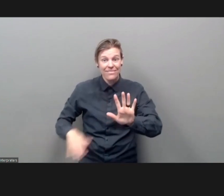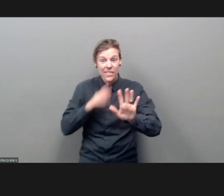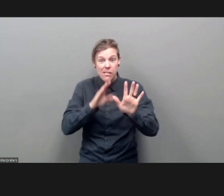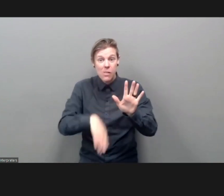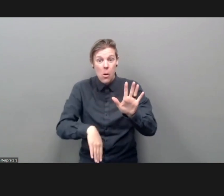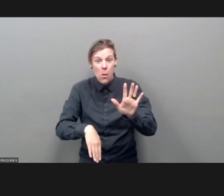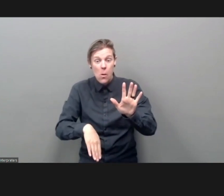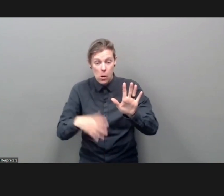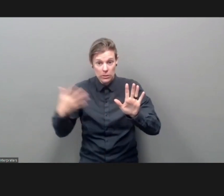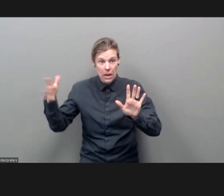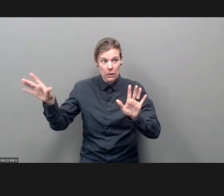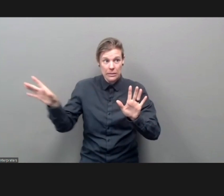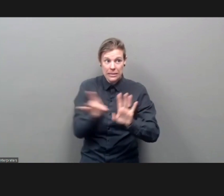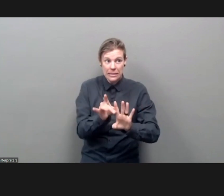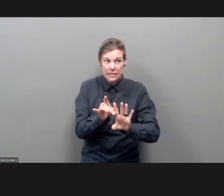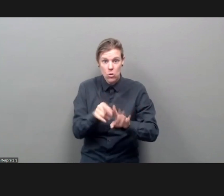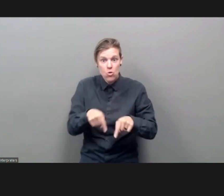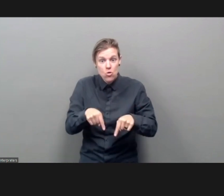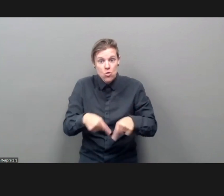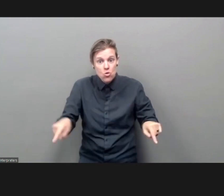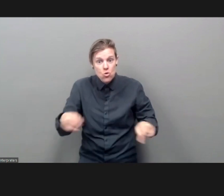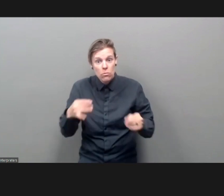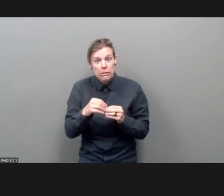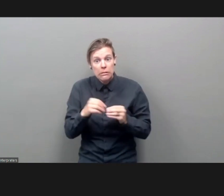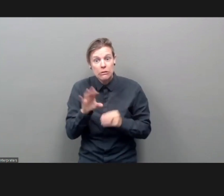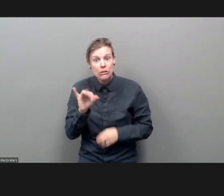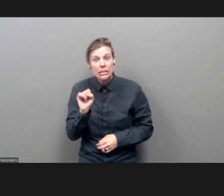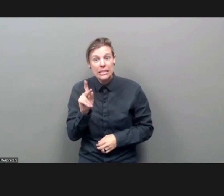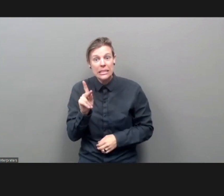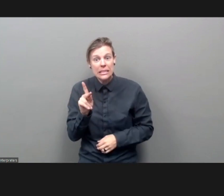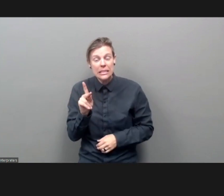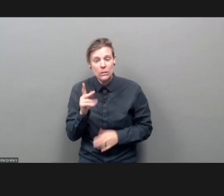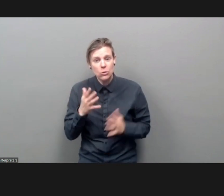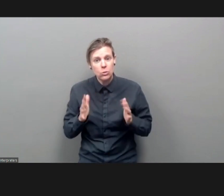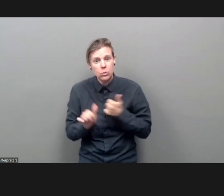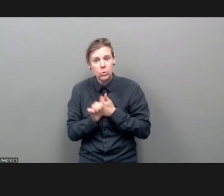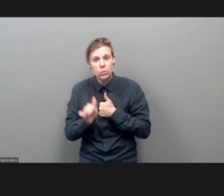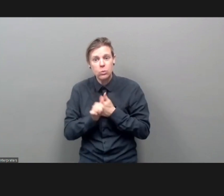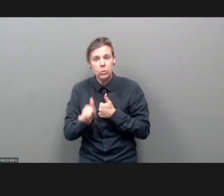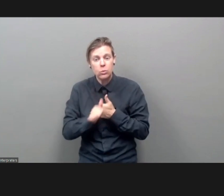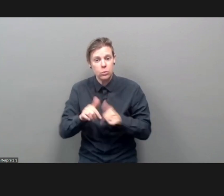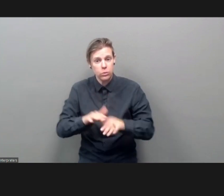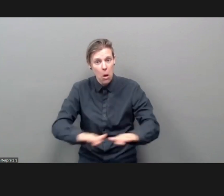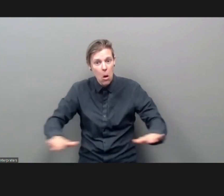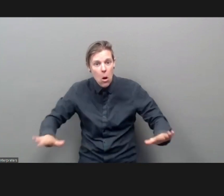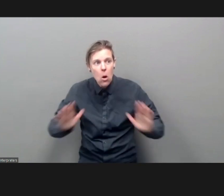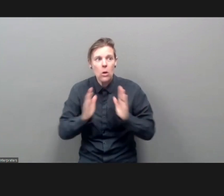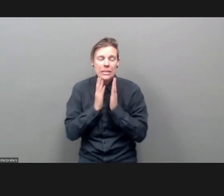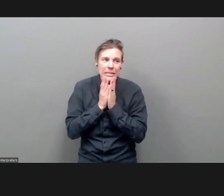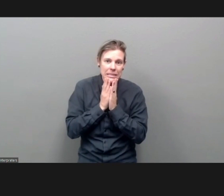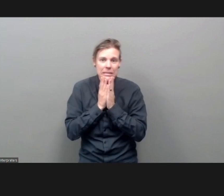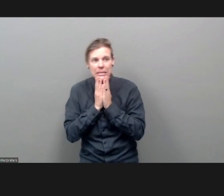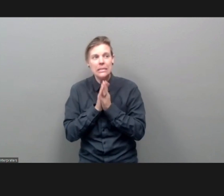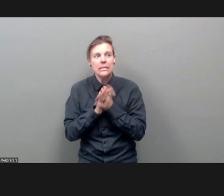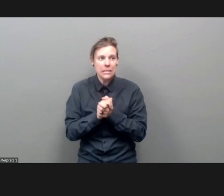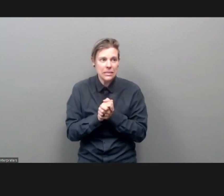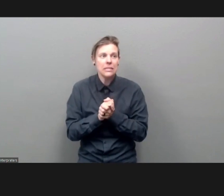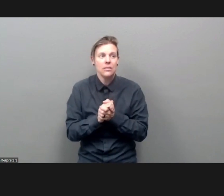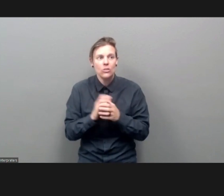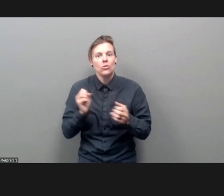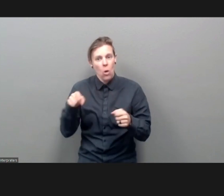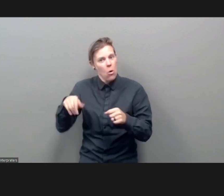at risk, and we're continuing to move this virus in ways that are continuing